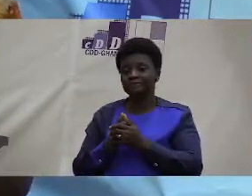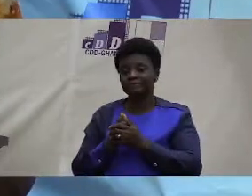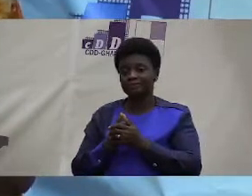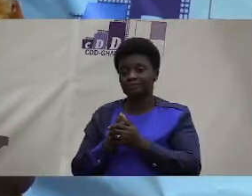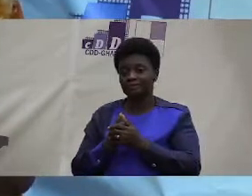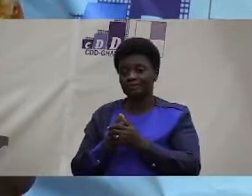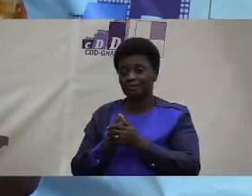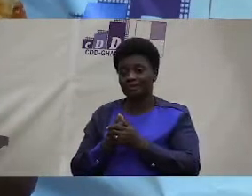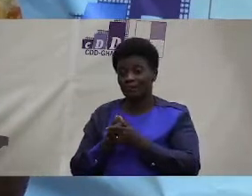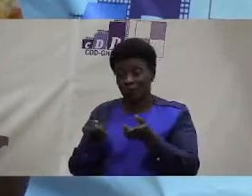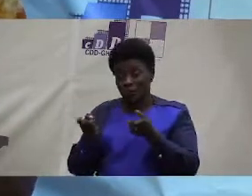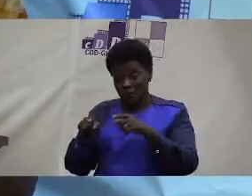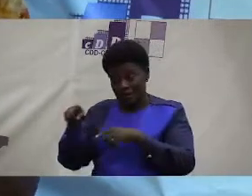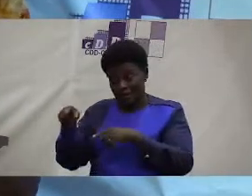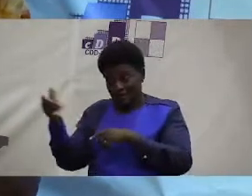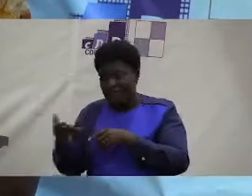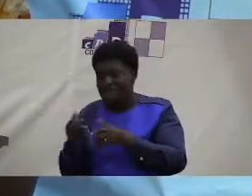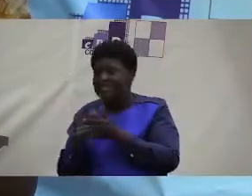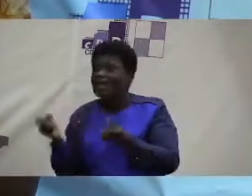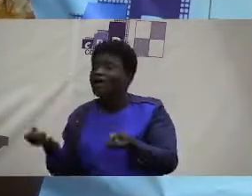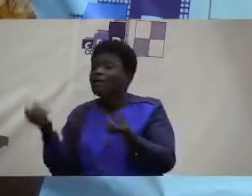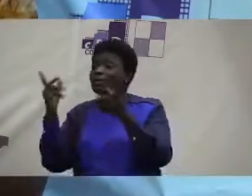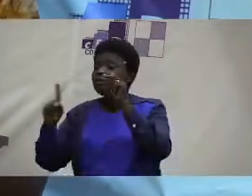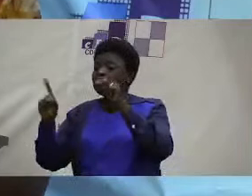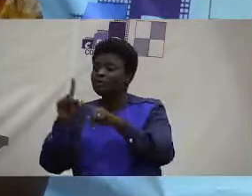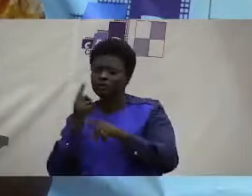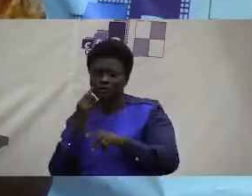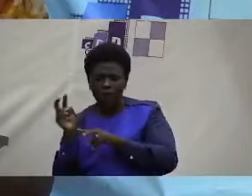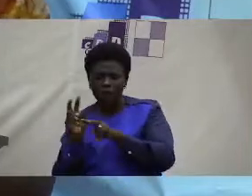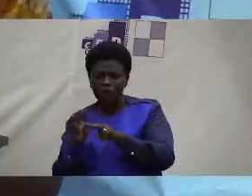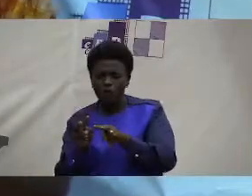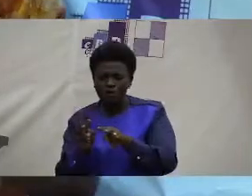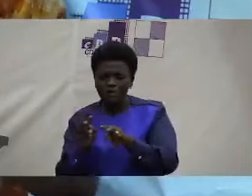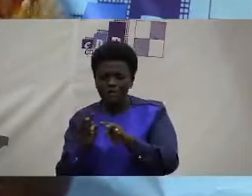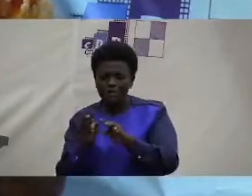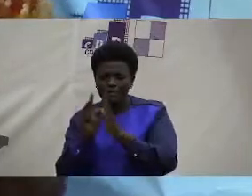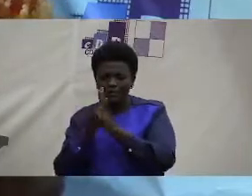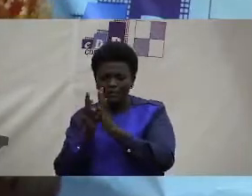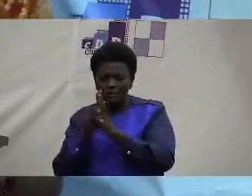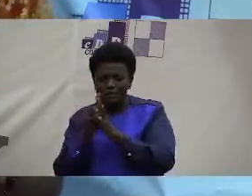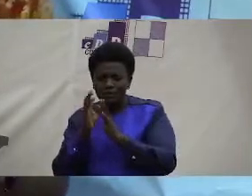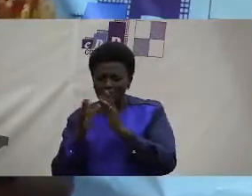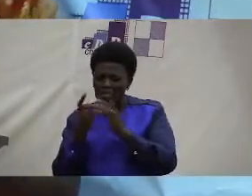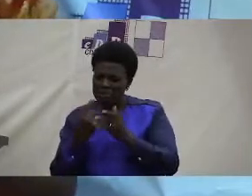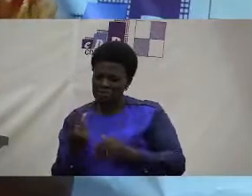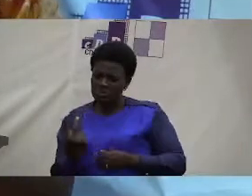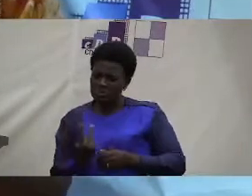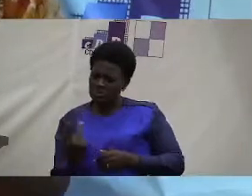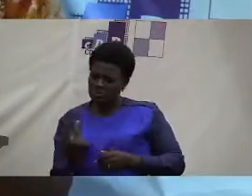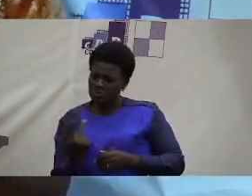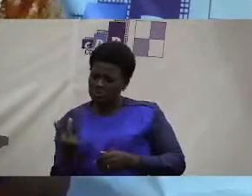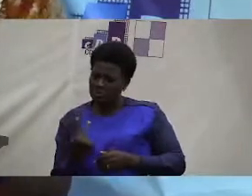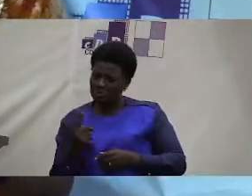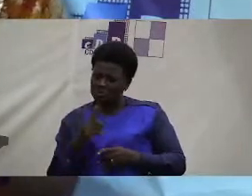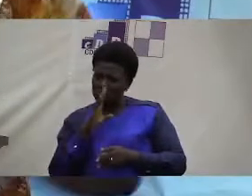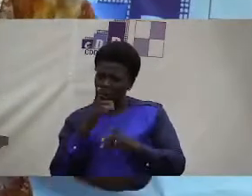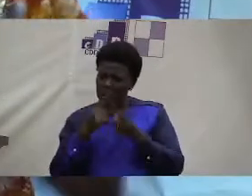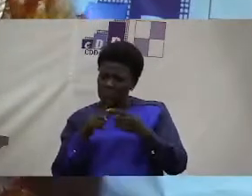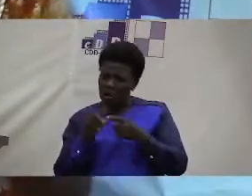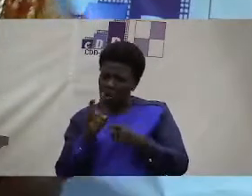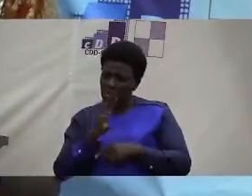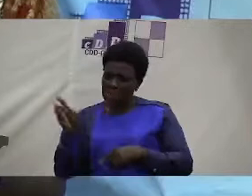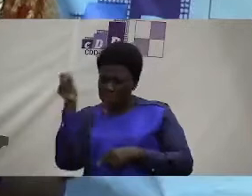but was writing it. Then how many people, when I watch the video of the conversation, just like 12 people, to speak for West Africa,